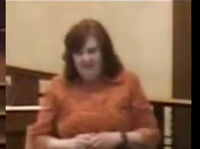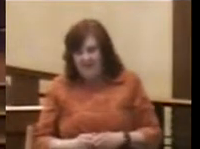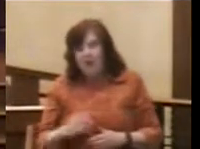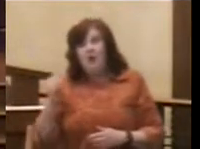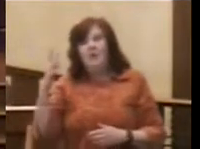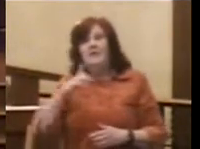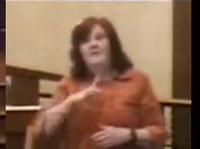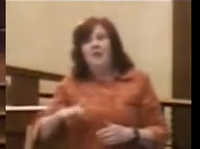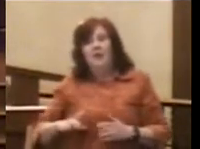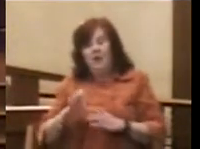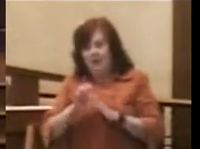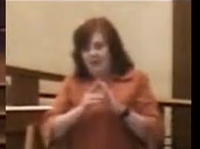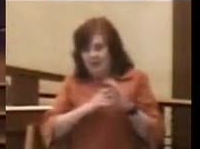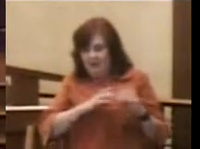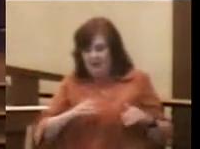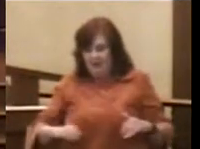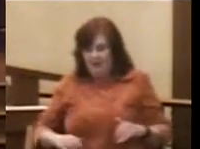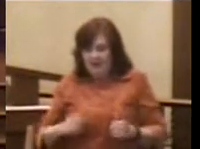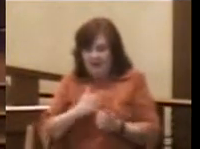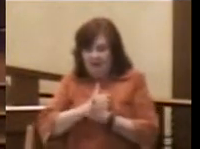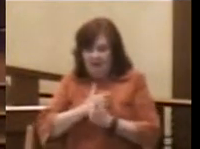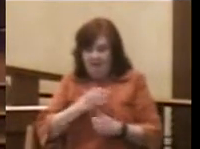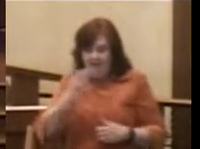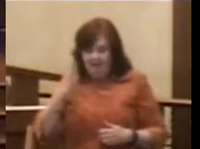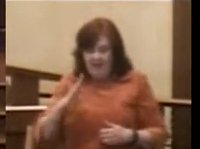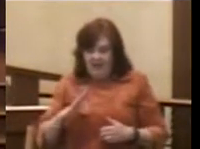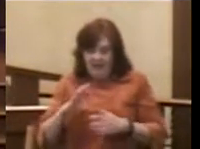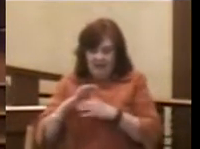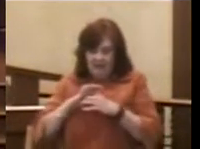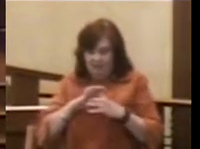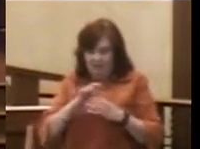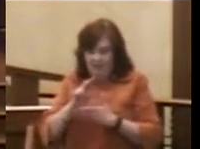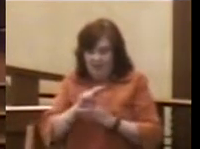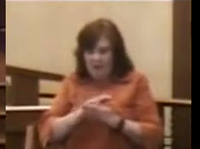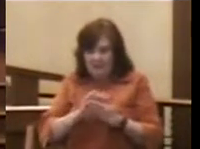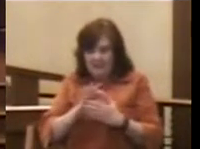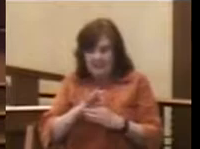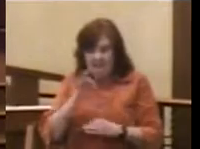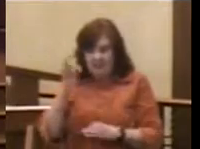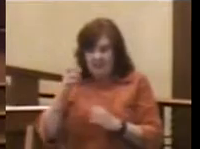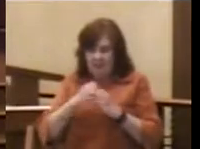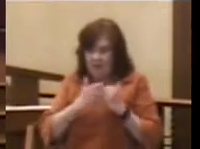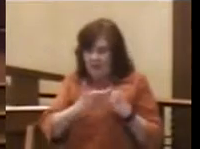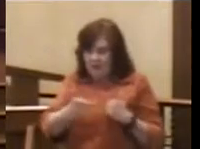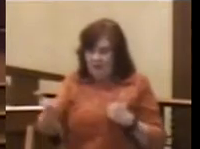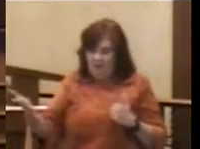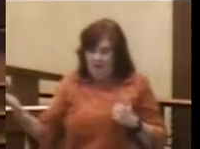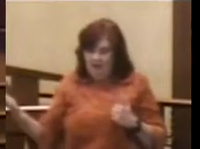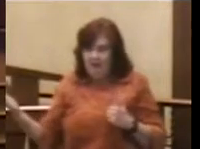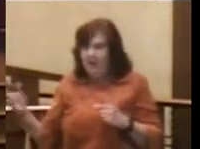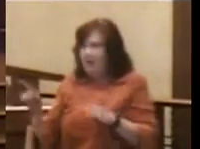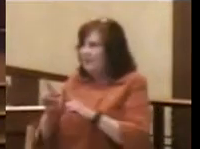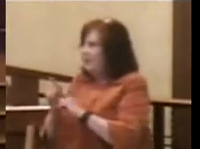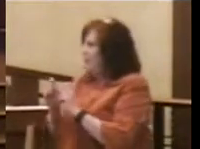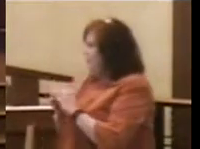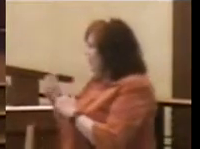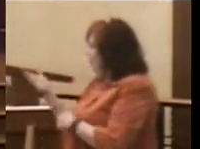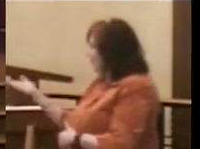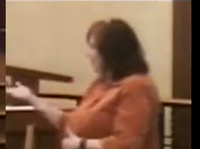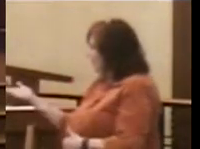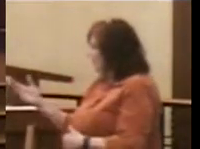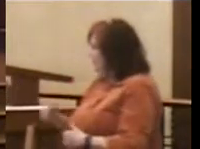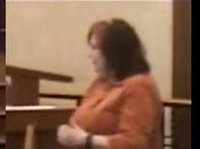Grace of our Lord Jesus Christ, the love of God, and the communion of the Holy Spirit be with you all. And also with